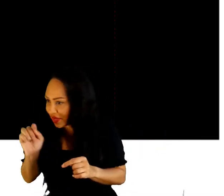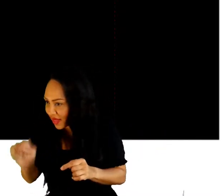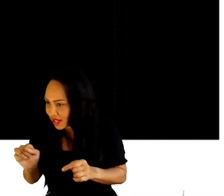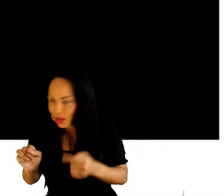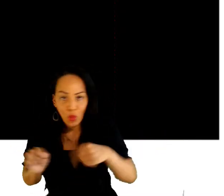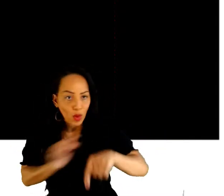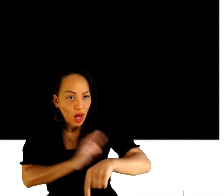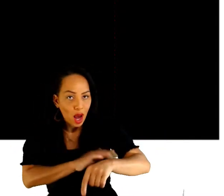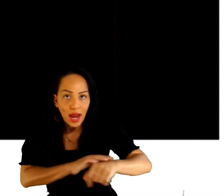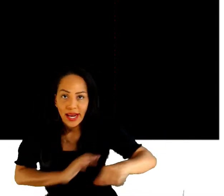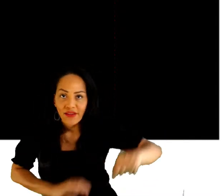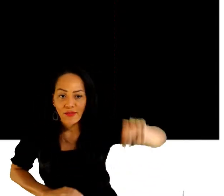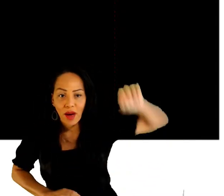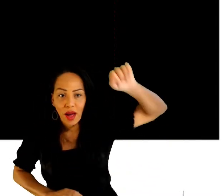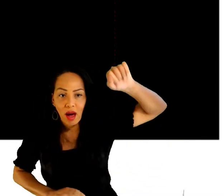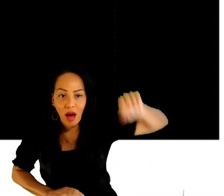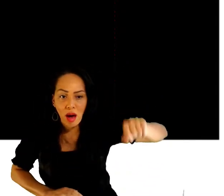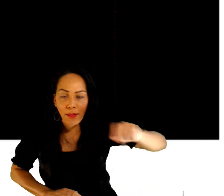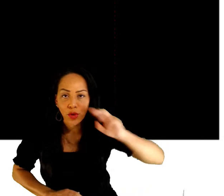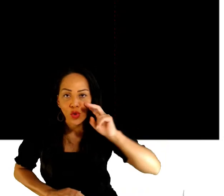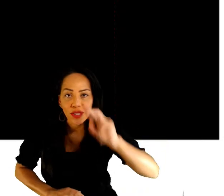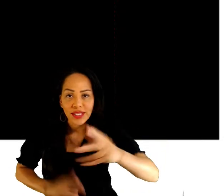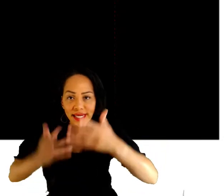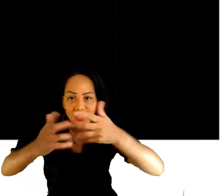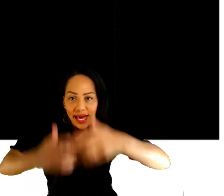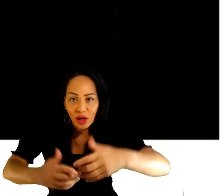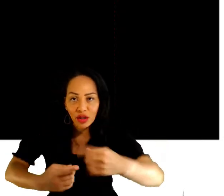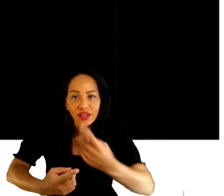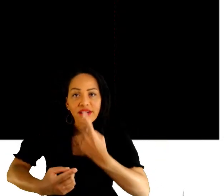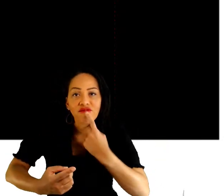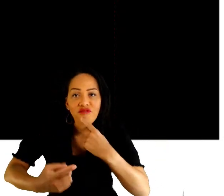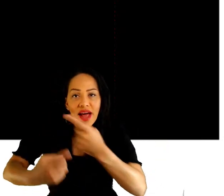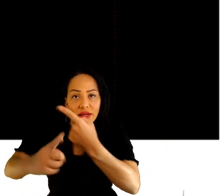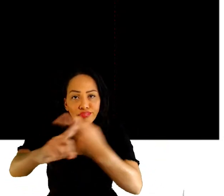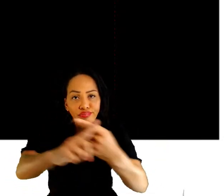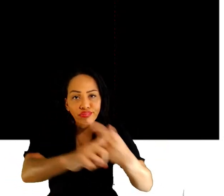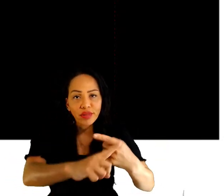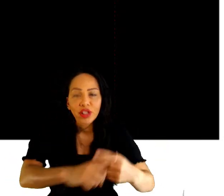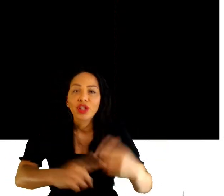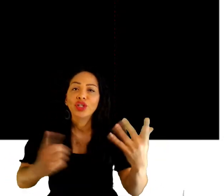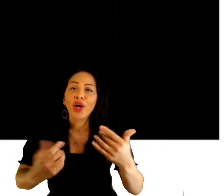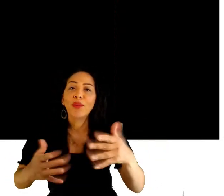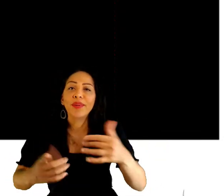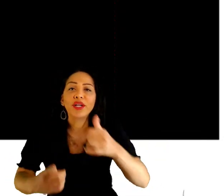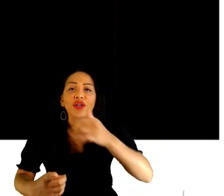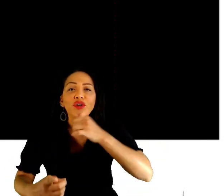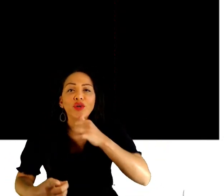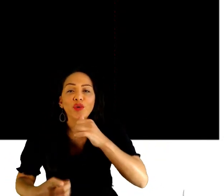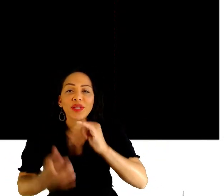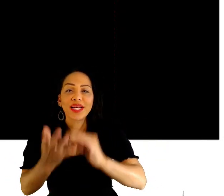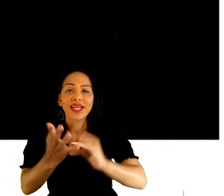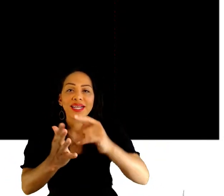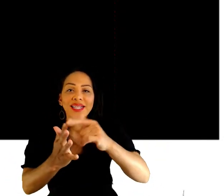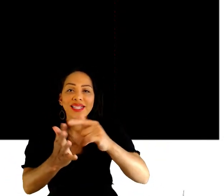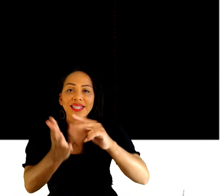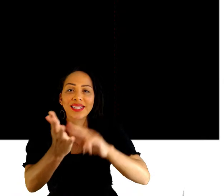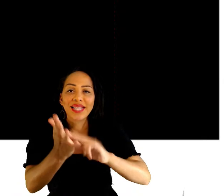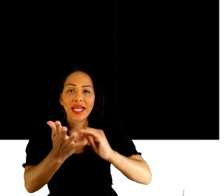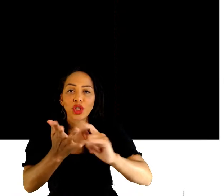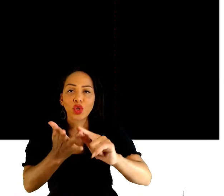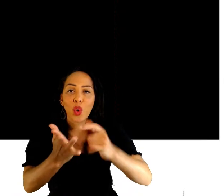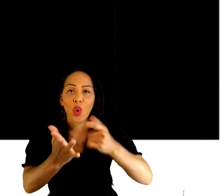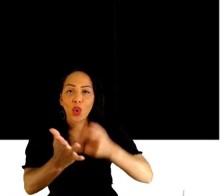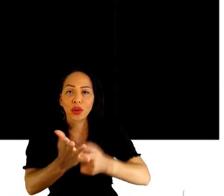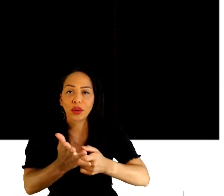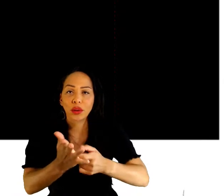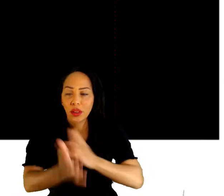So we tried these body set, these sensors that measured my muscle tone in a handstand, and